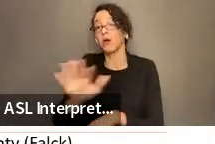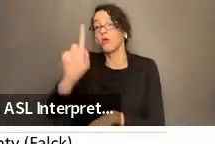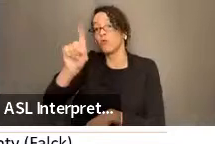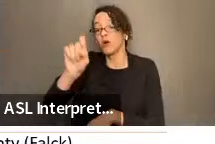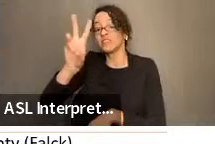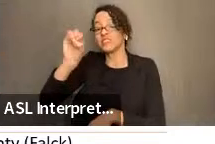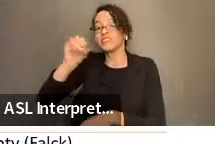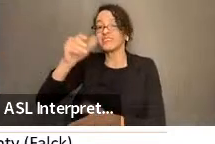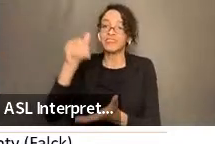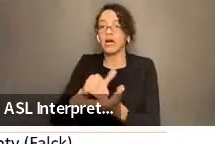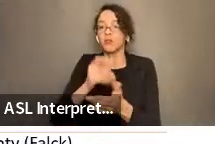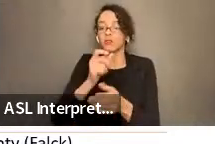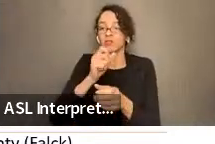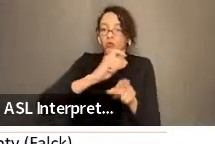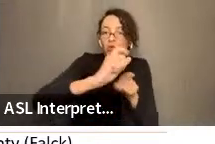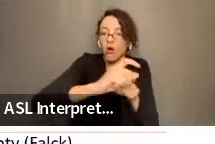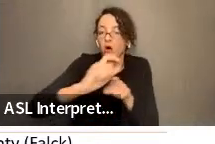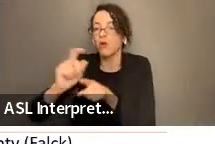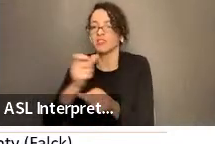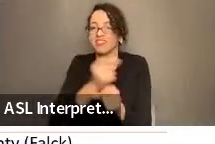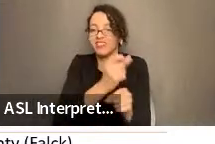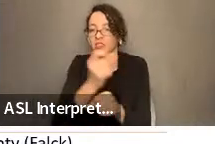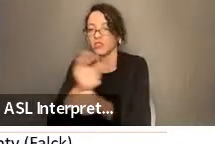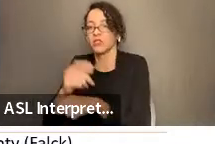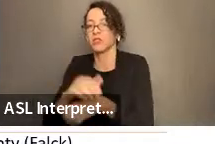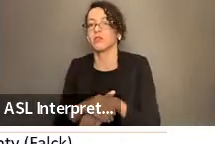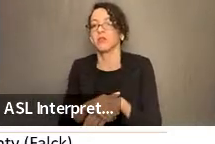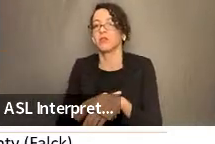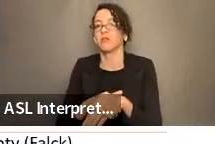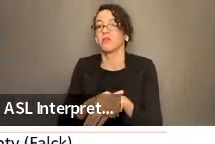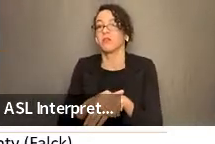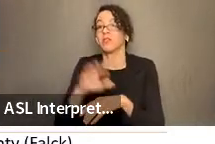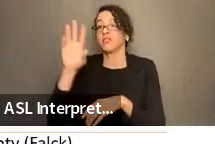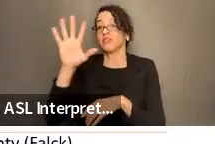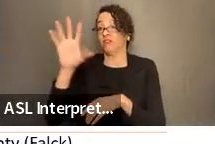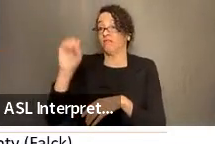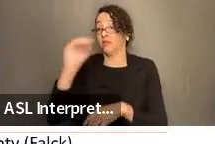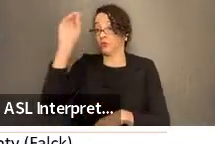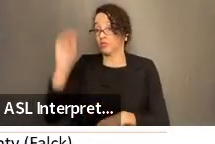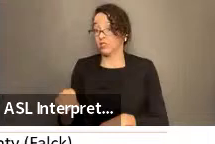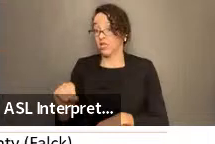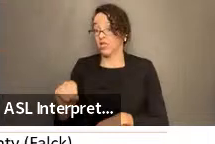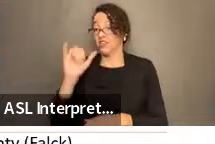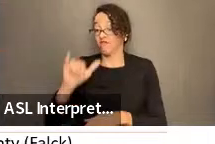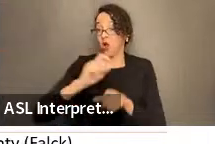and 50% of those calls are in the city of Oakland. Next slide, please.